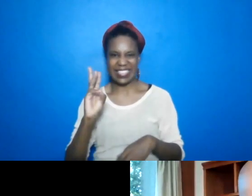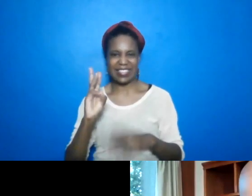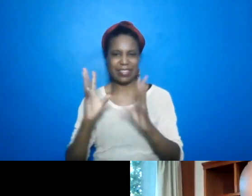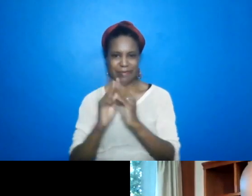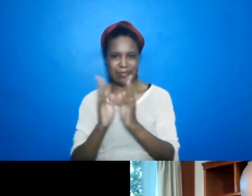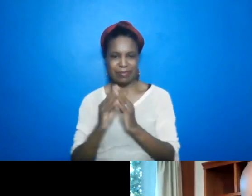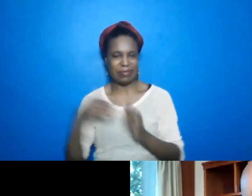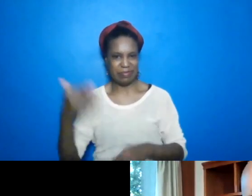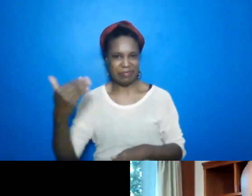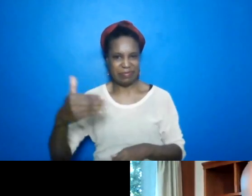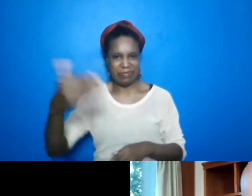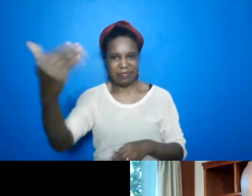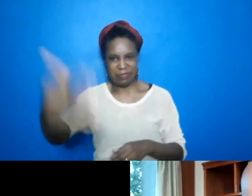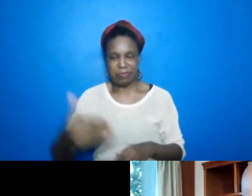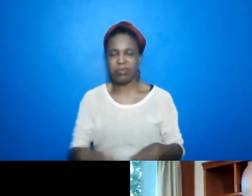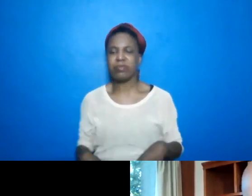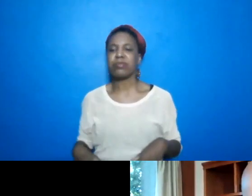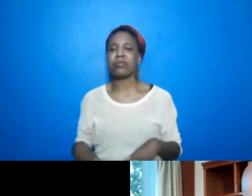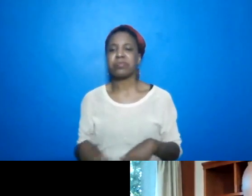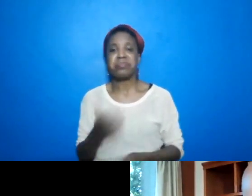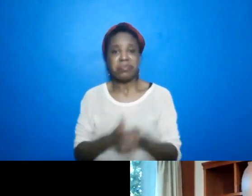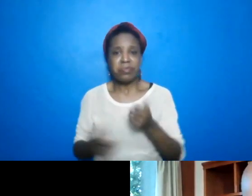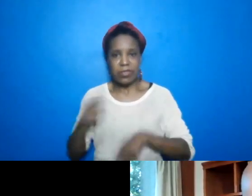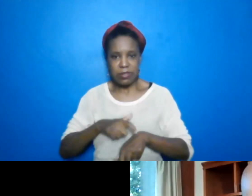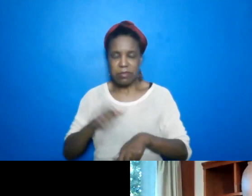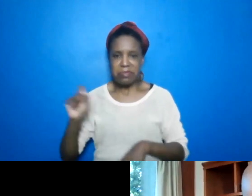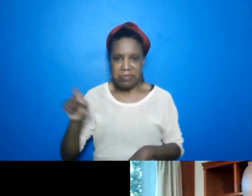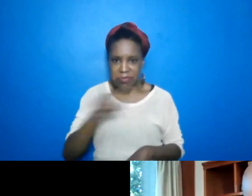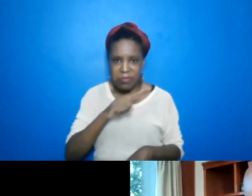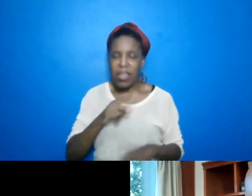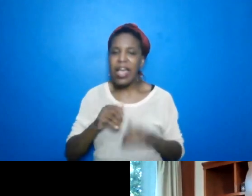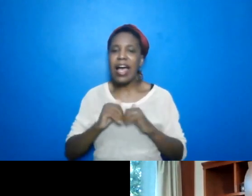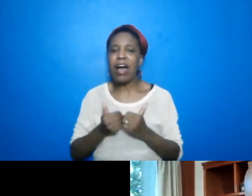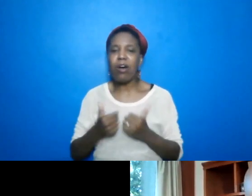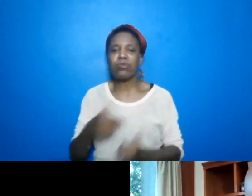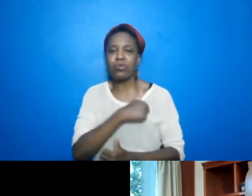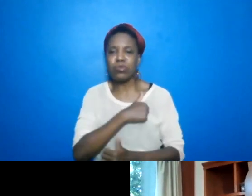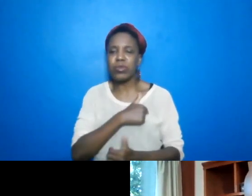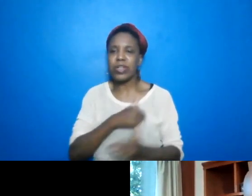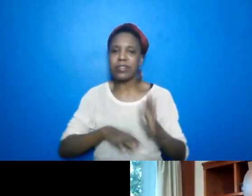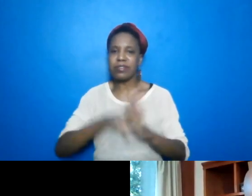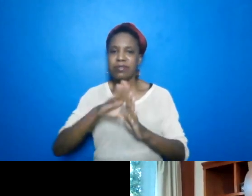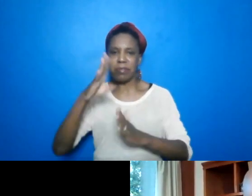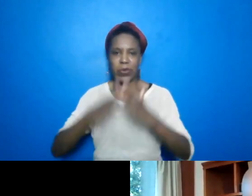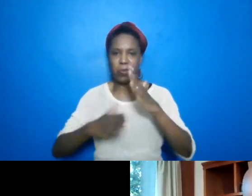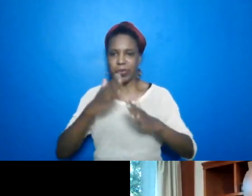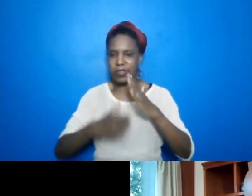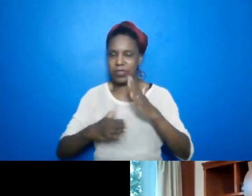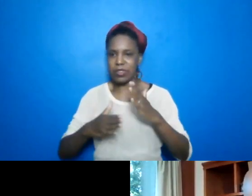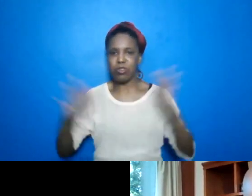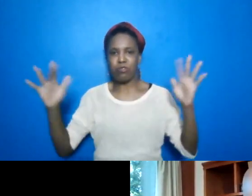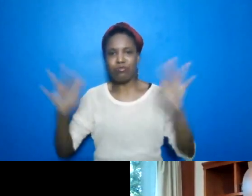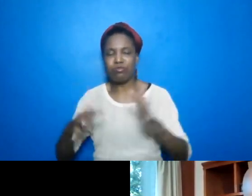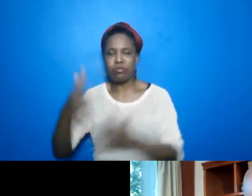which everyone feels safe, protected, and respected. Because those were the three dimensions